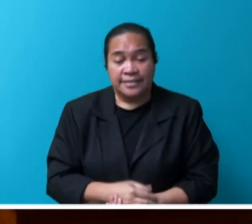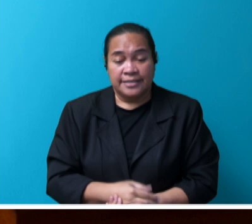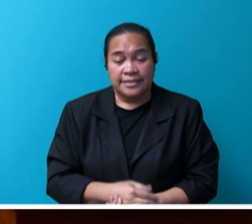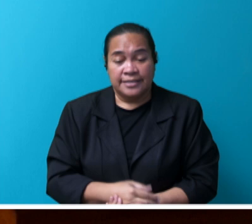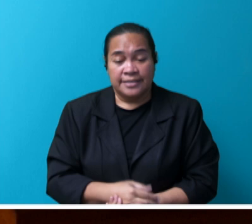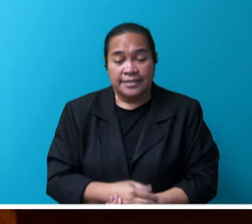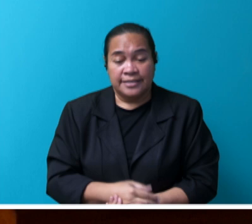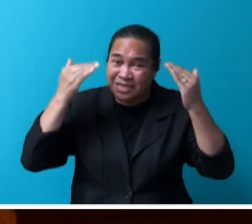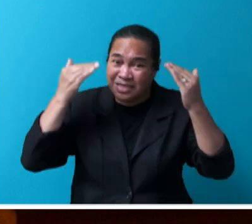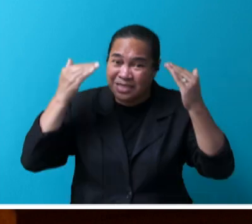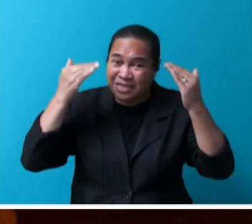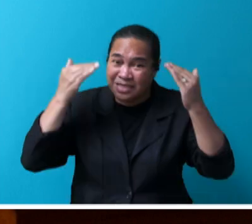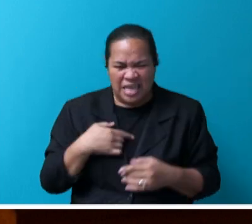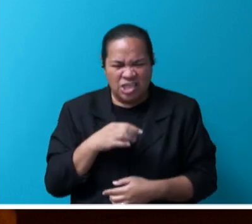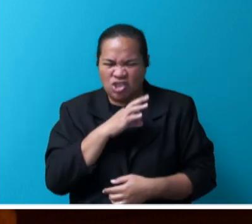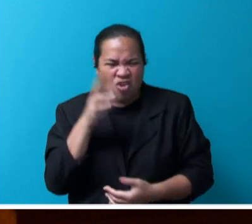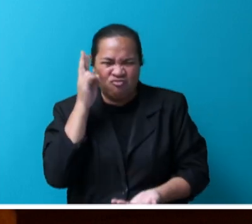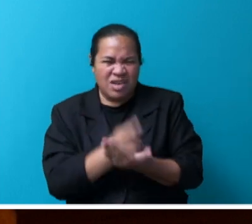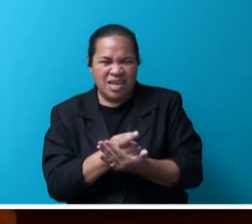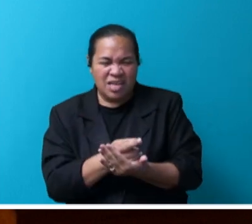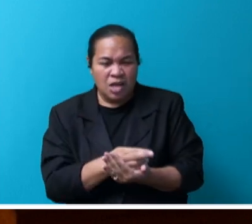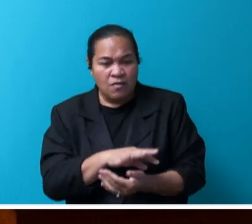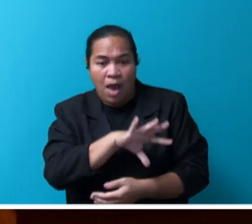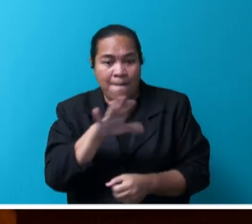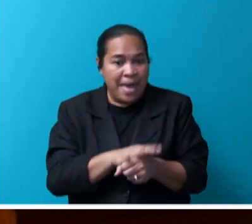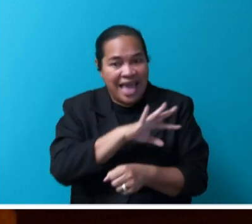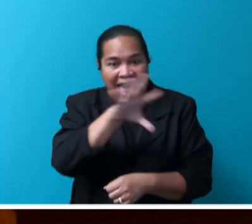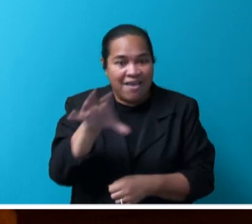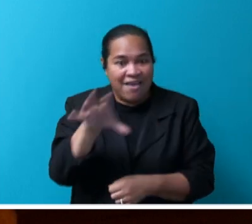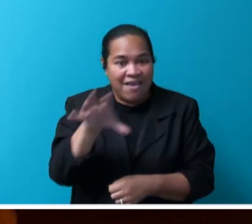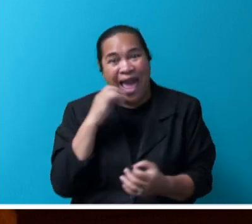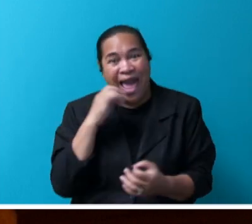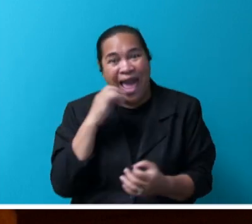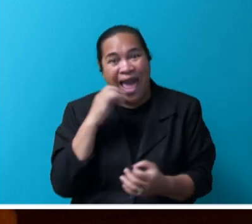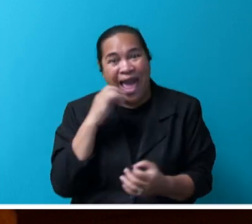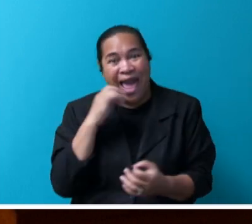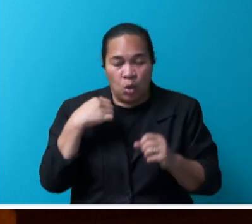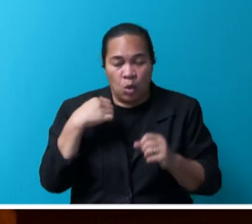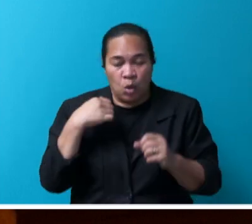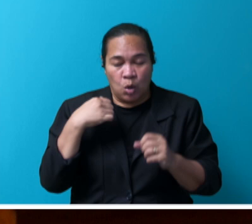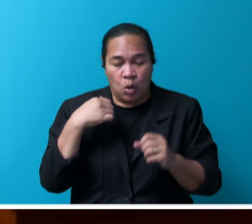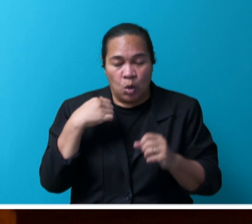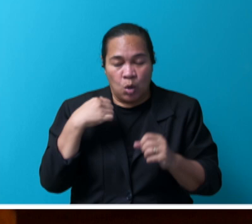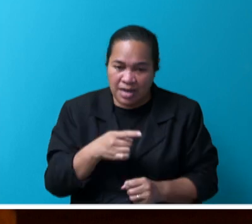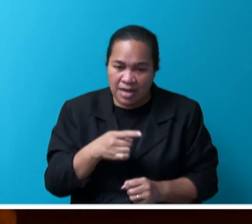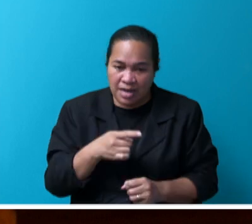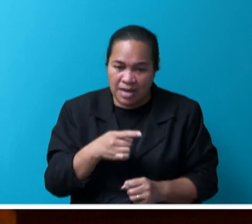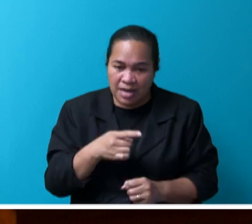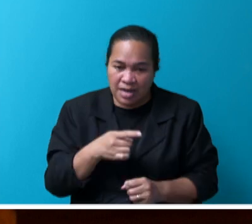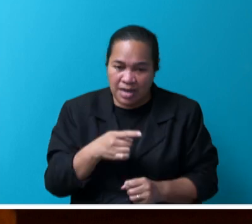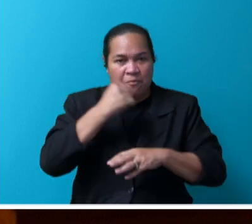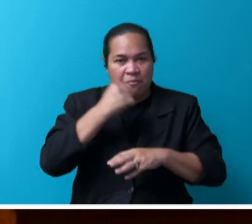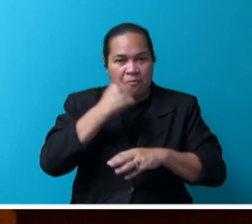that government needs to reduce its size. But then later in his response, he mentioned that government needs to appoint another